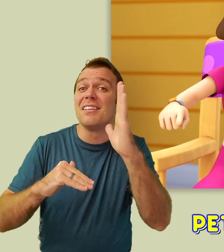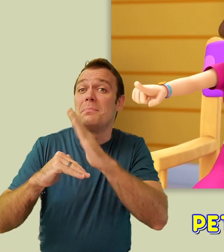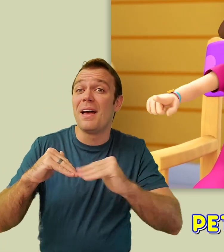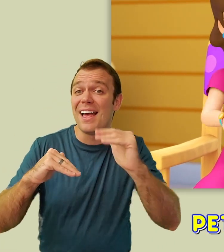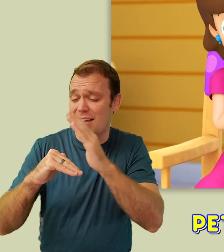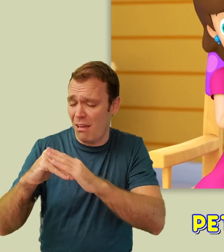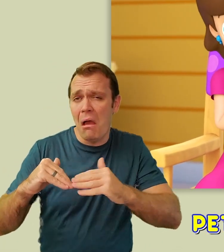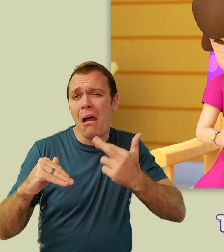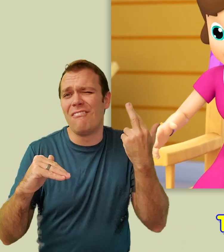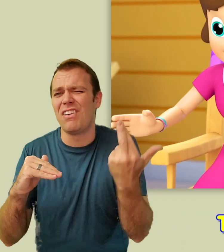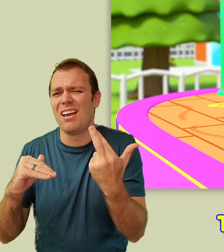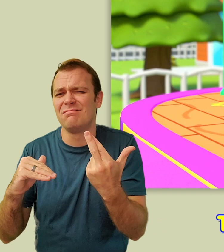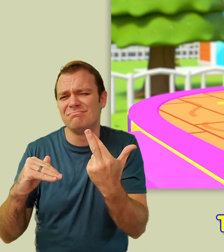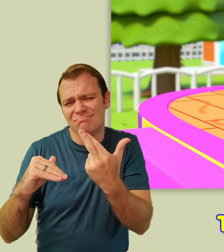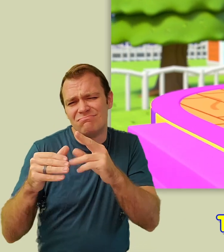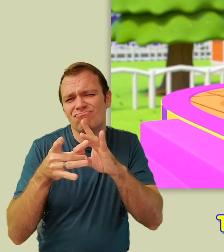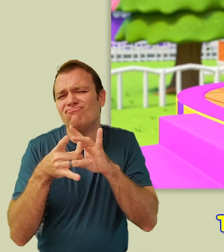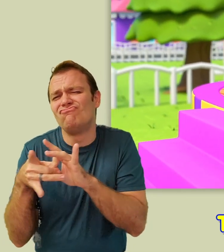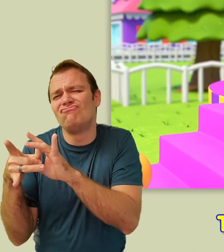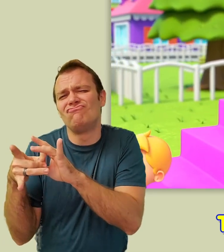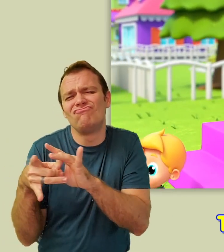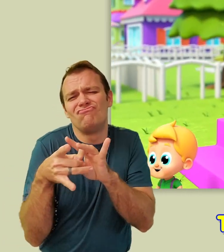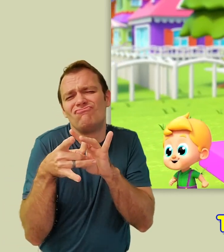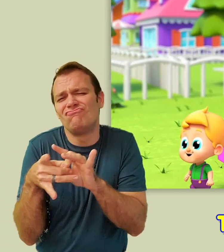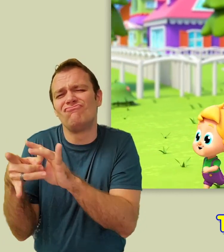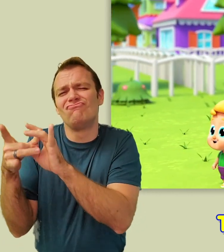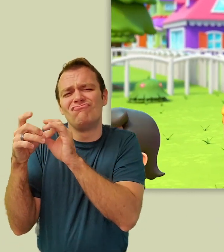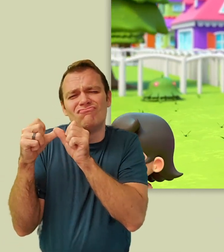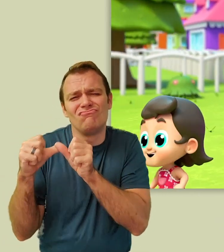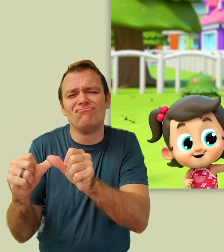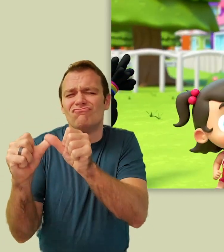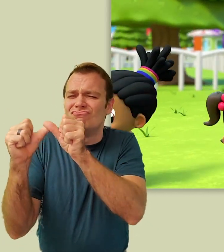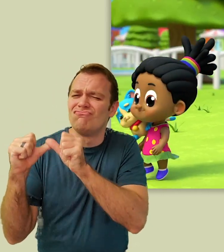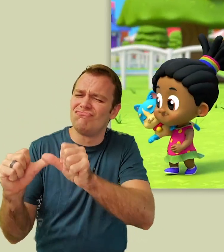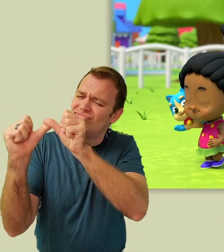Pets are our best friends, they love us through